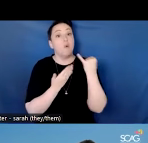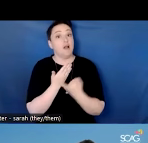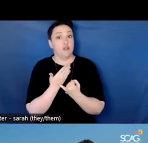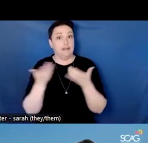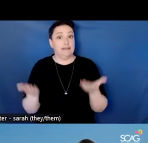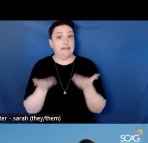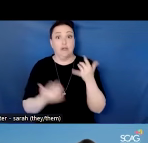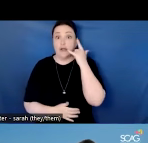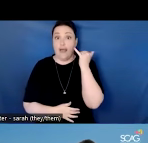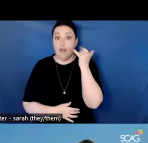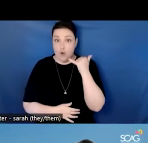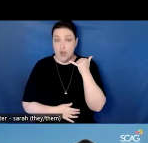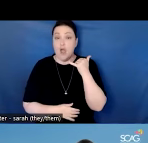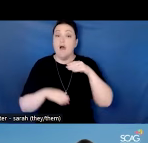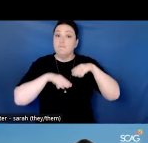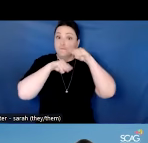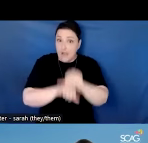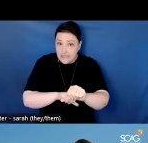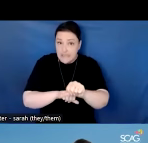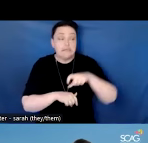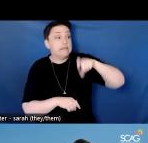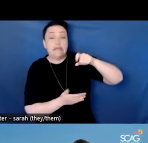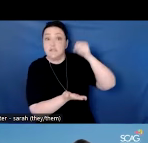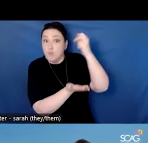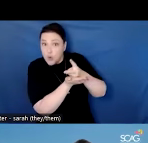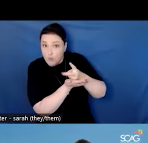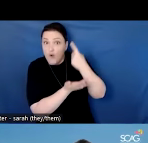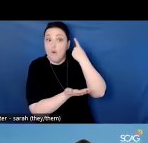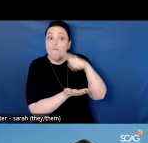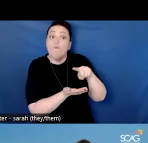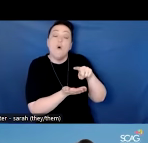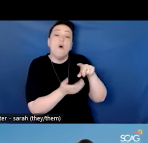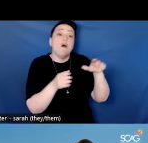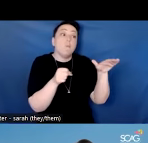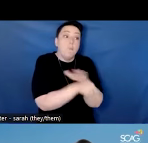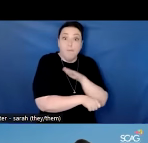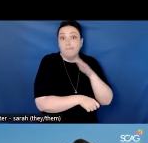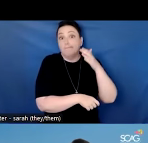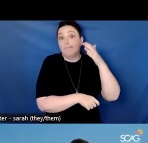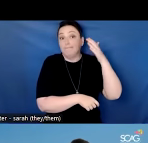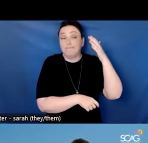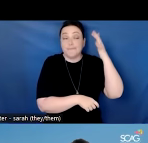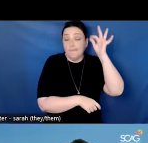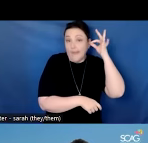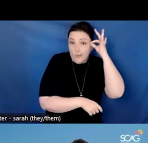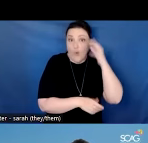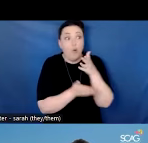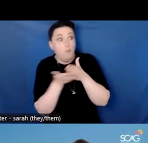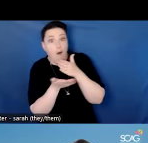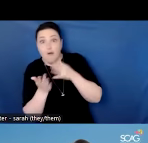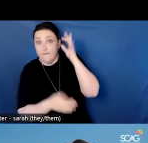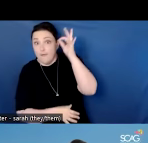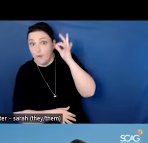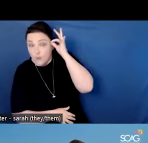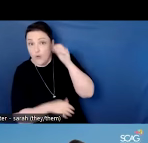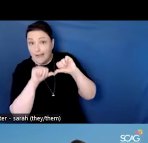out, funded, or needs approval in whole or in part by a federal agency, NEPA is triggered. You may